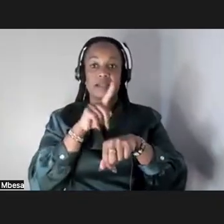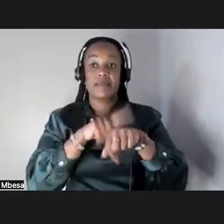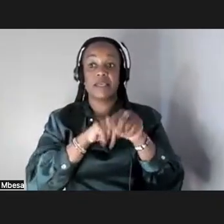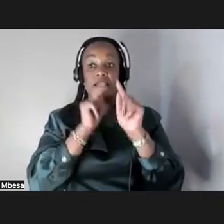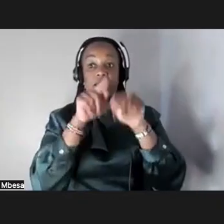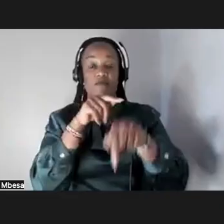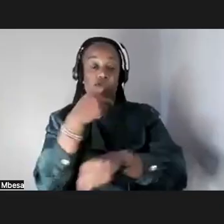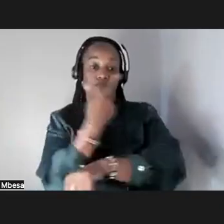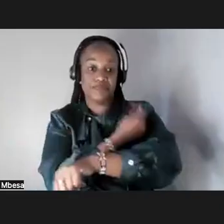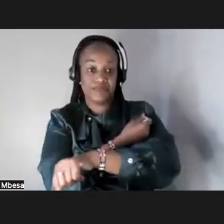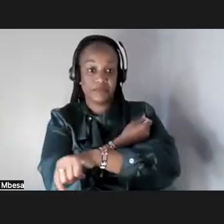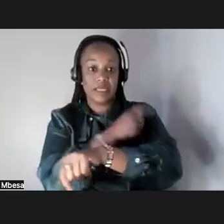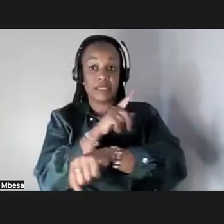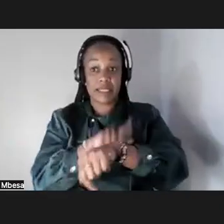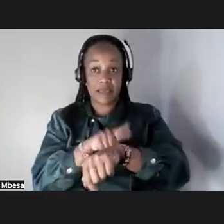are not aware of